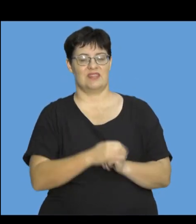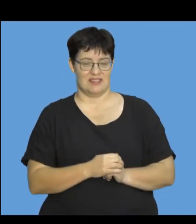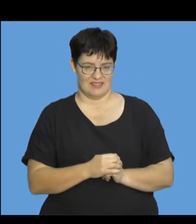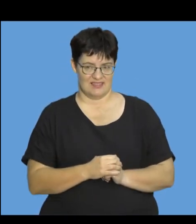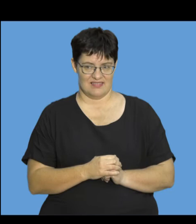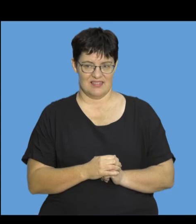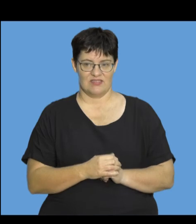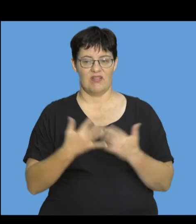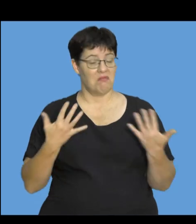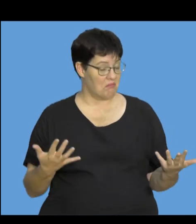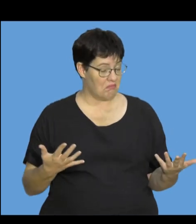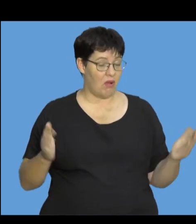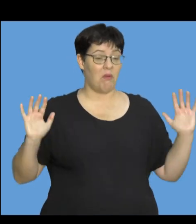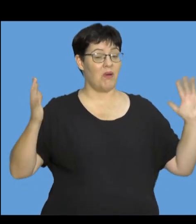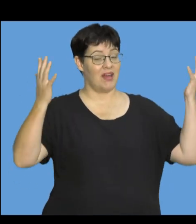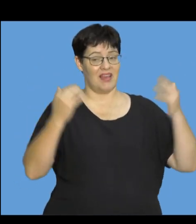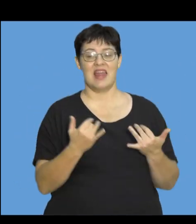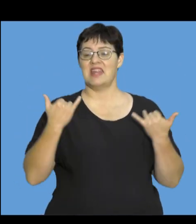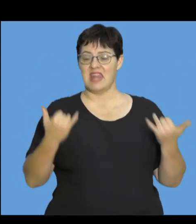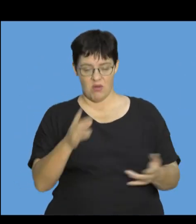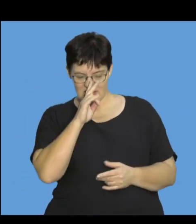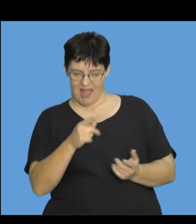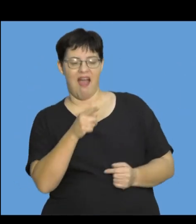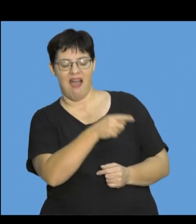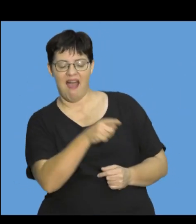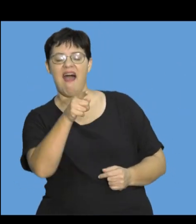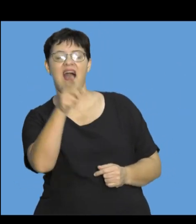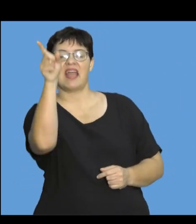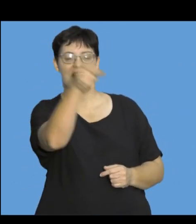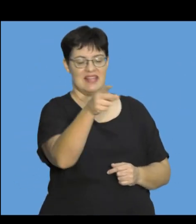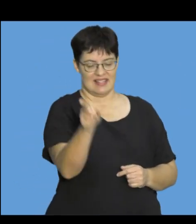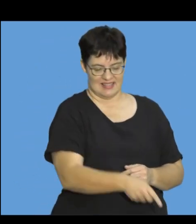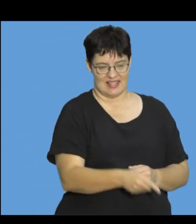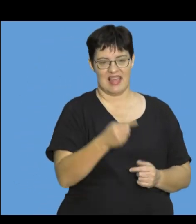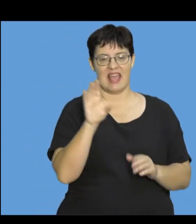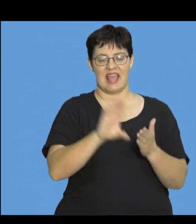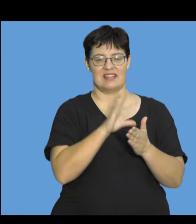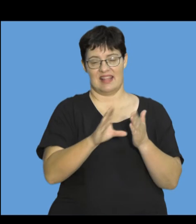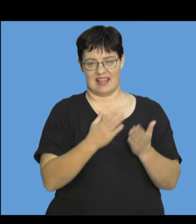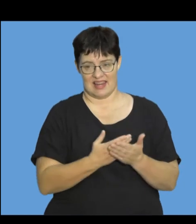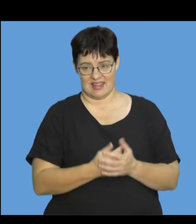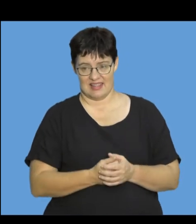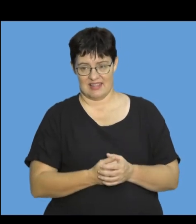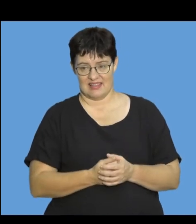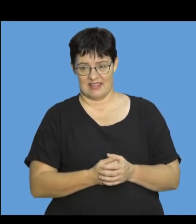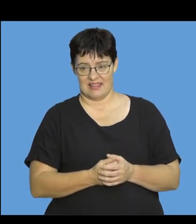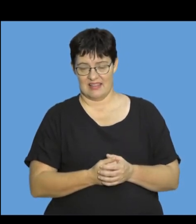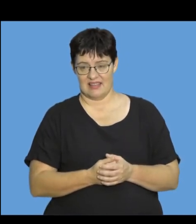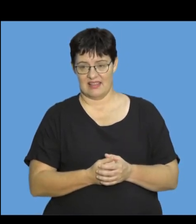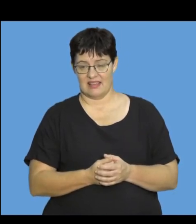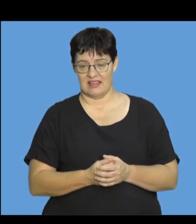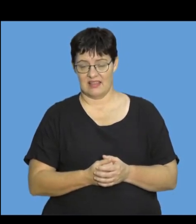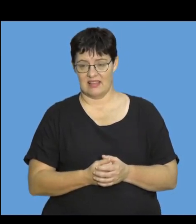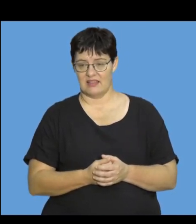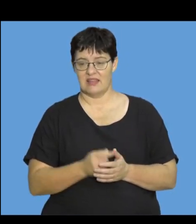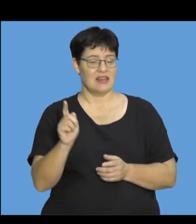of x plus 1. Voila. Now you can see some light at the end of the tunnel. But the light is not to